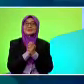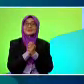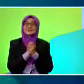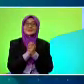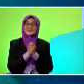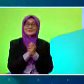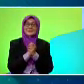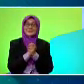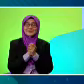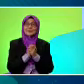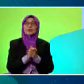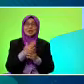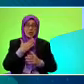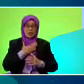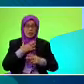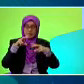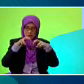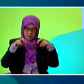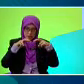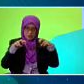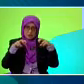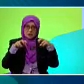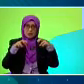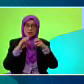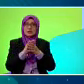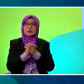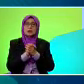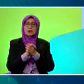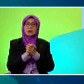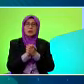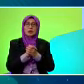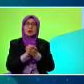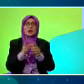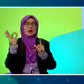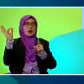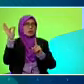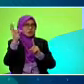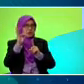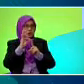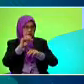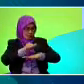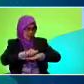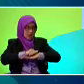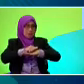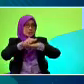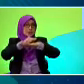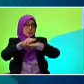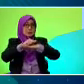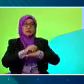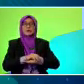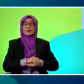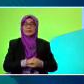My investigation is the suitable acidity for microorganisms growth.